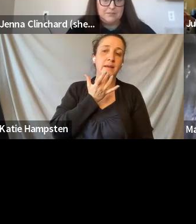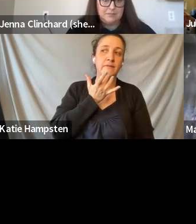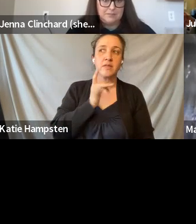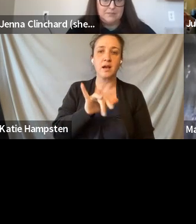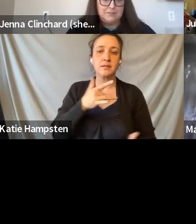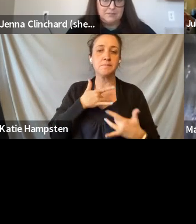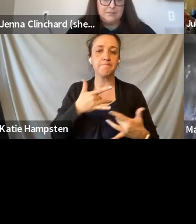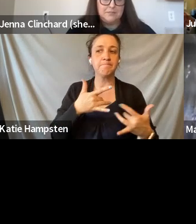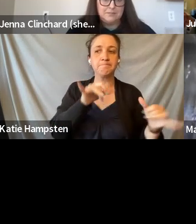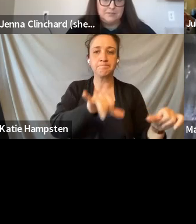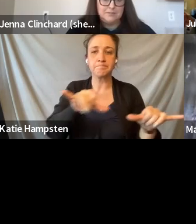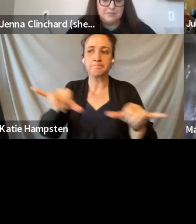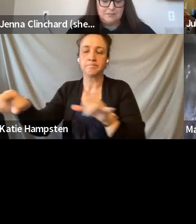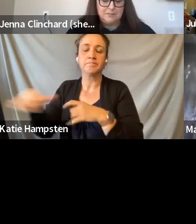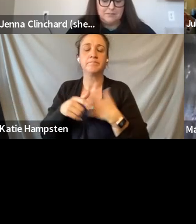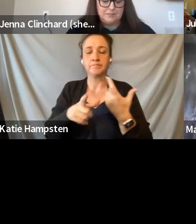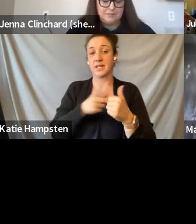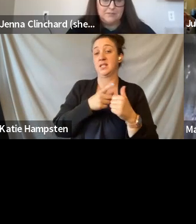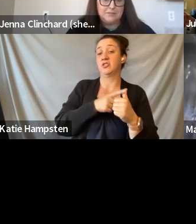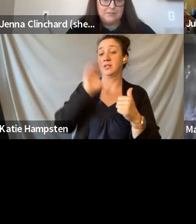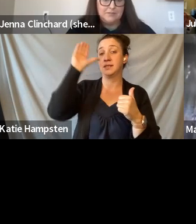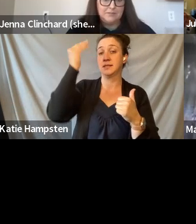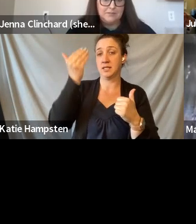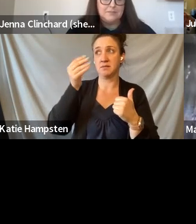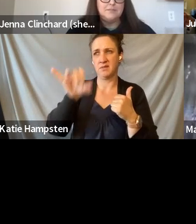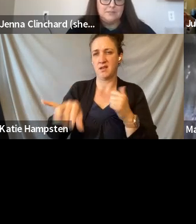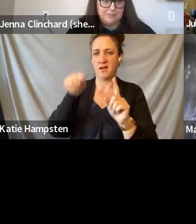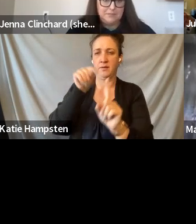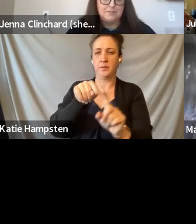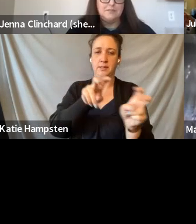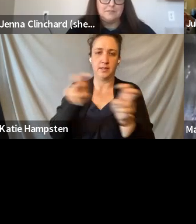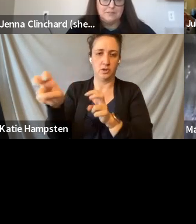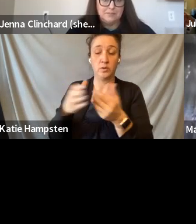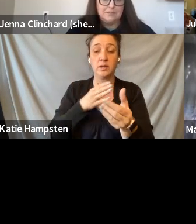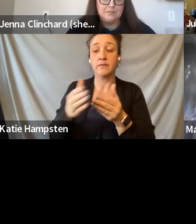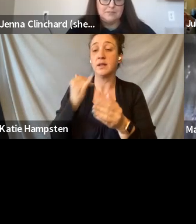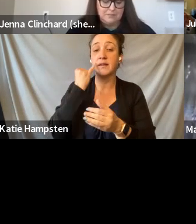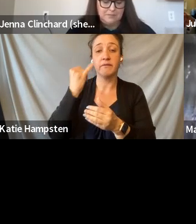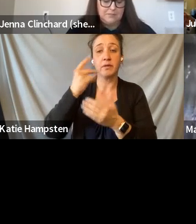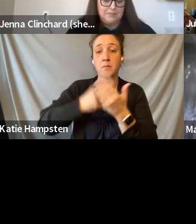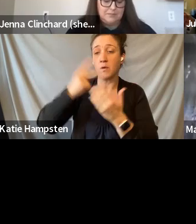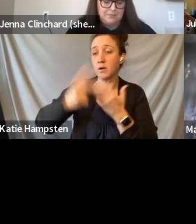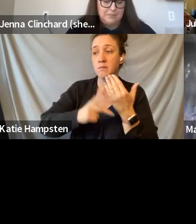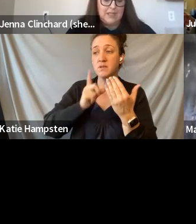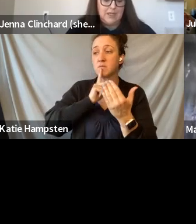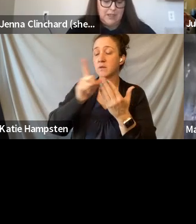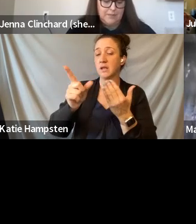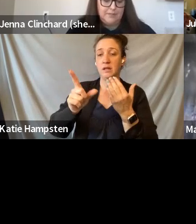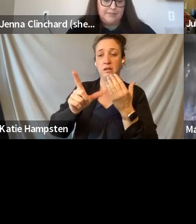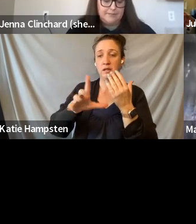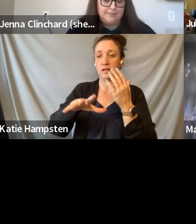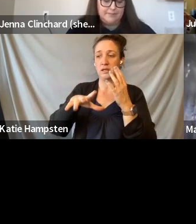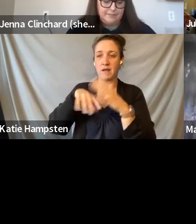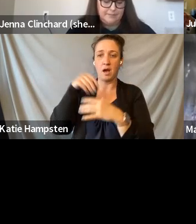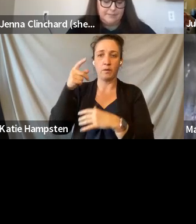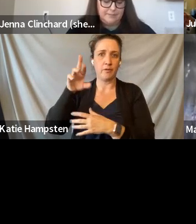that initially it seems that has been the issue, even if the programs are really out of the park. If